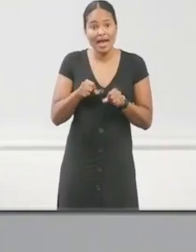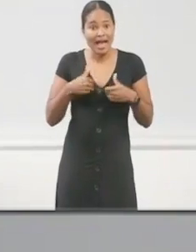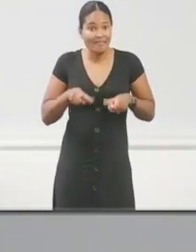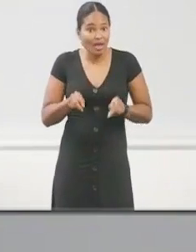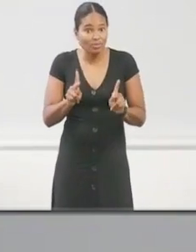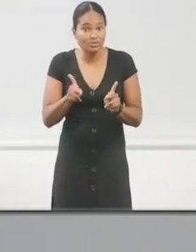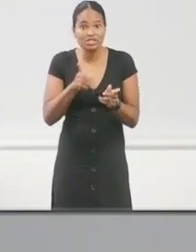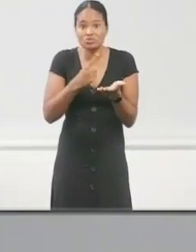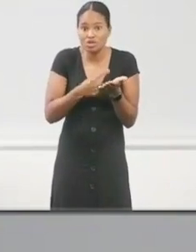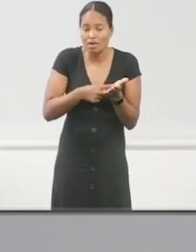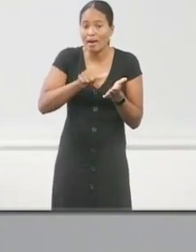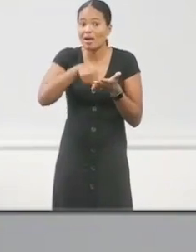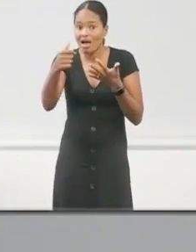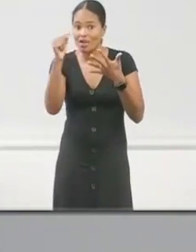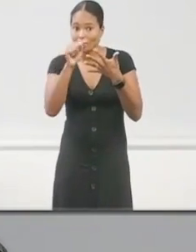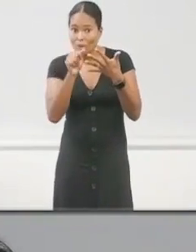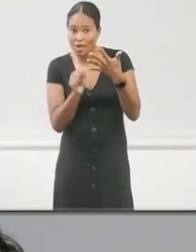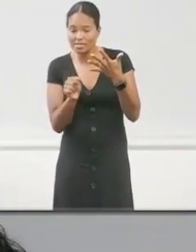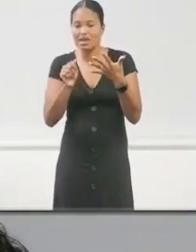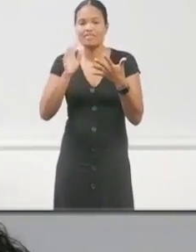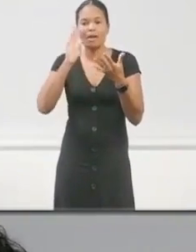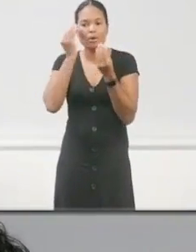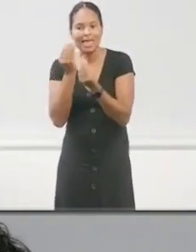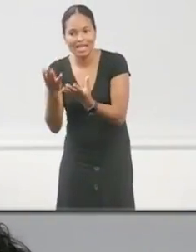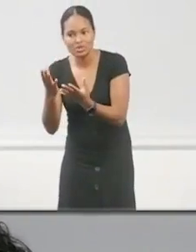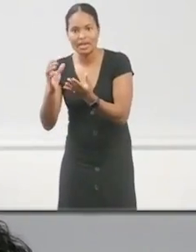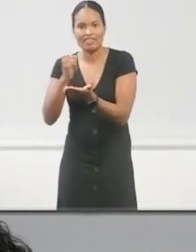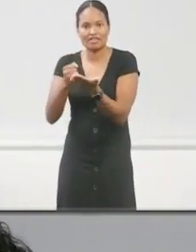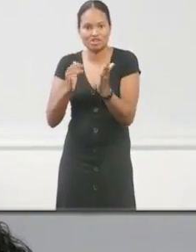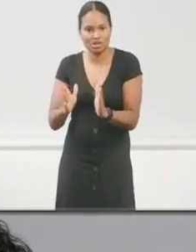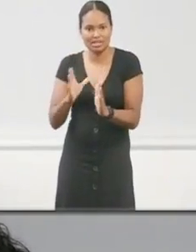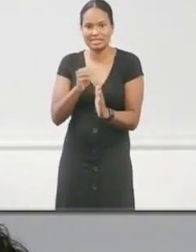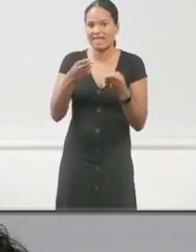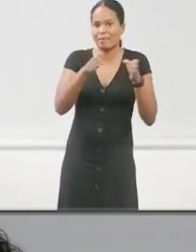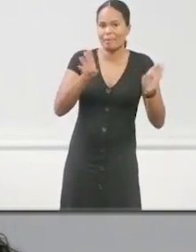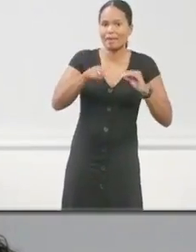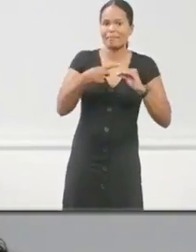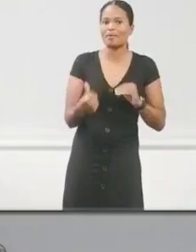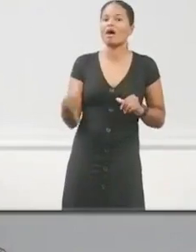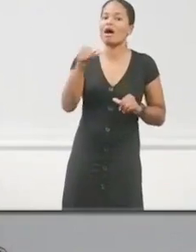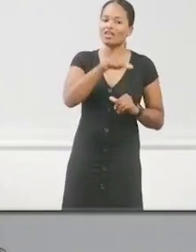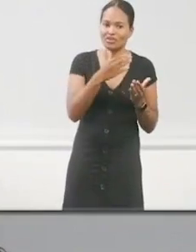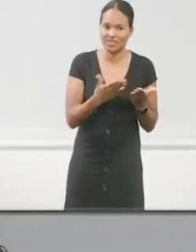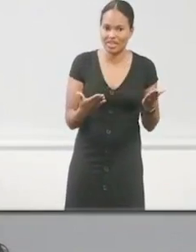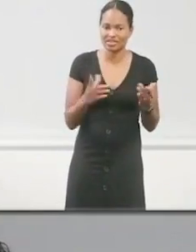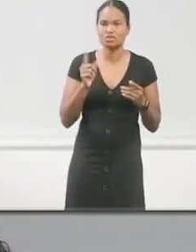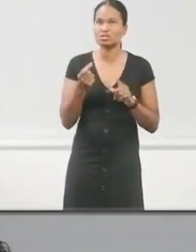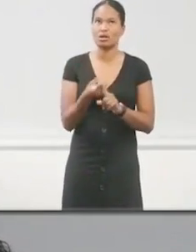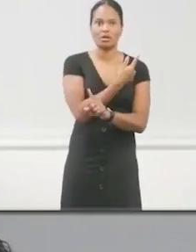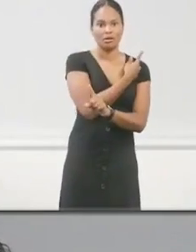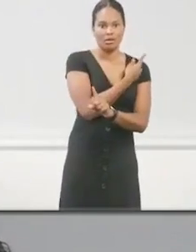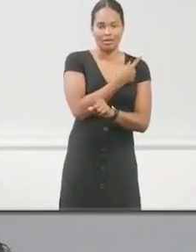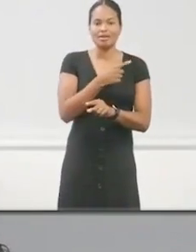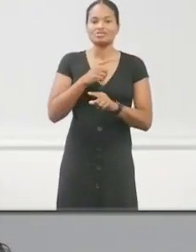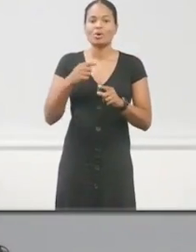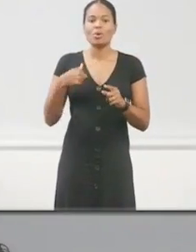There's going to educate that journalist and the public about other things. So you get what I'm saying? It's kind of tying it back to what are the things that we